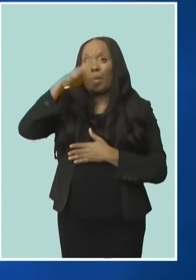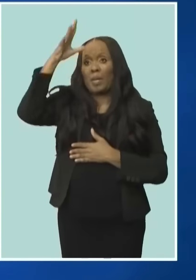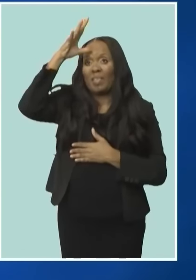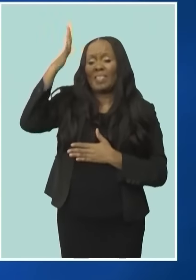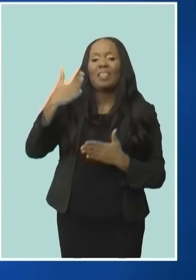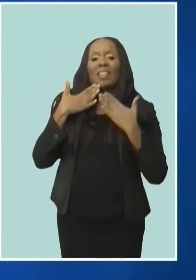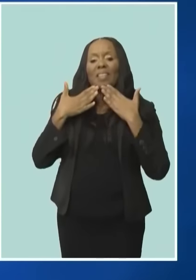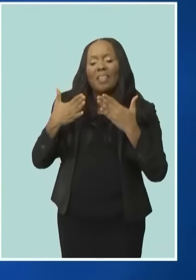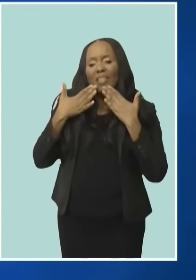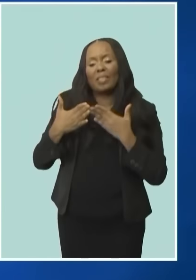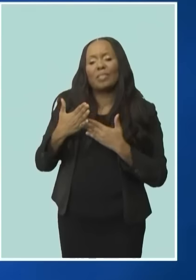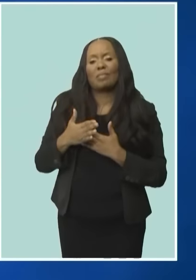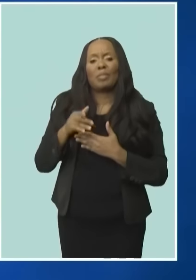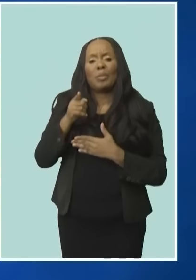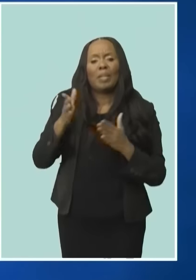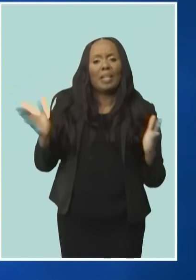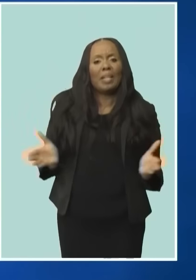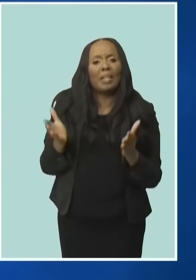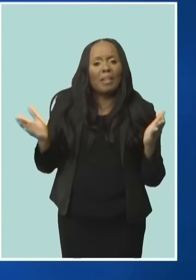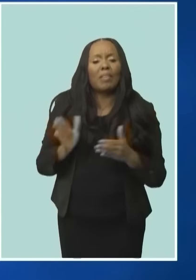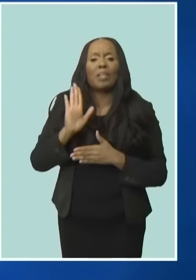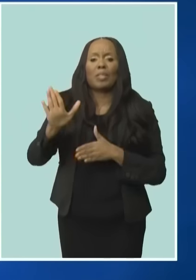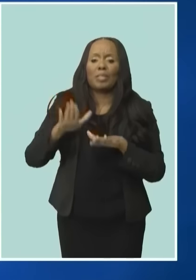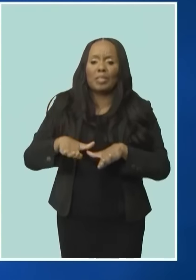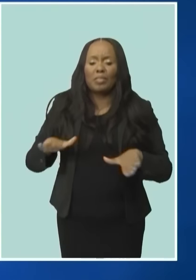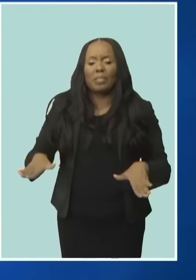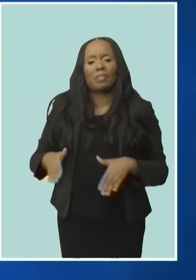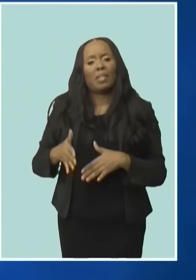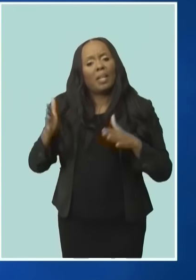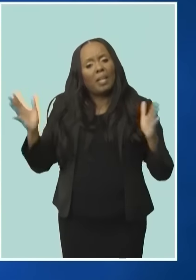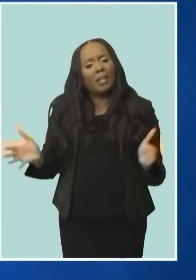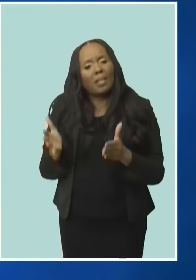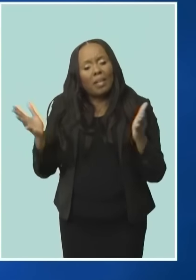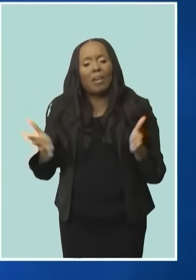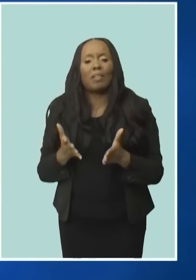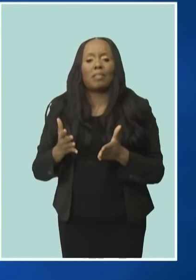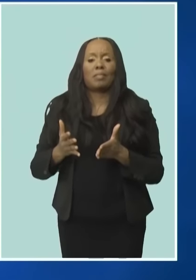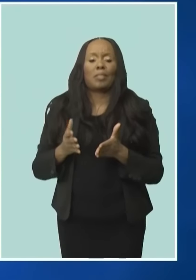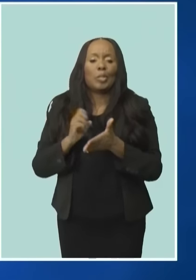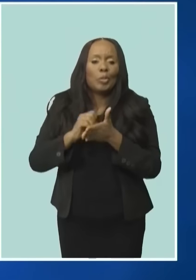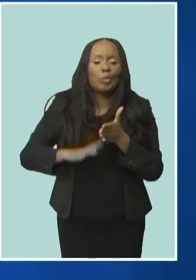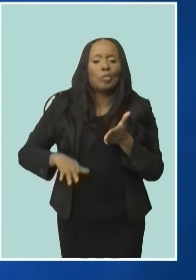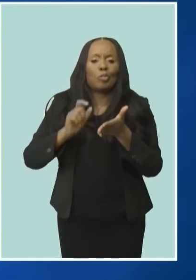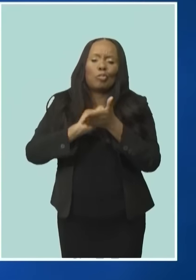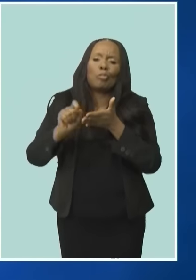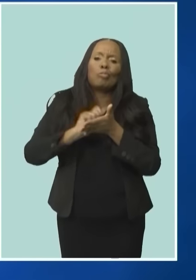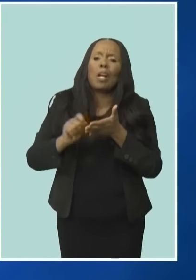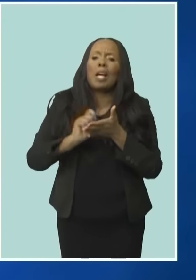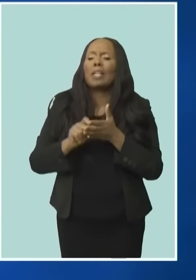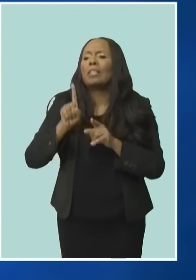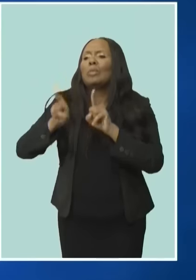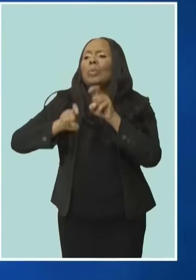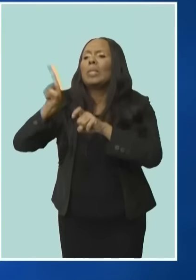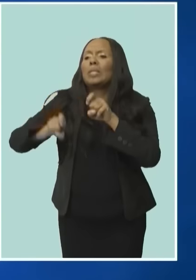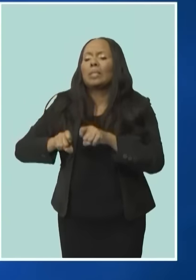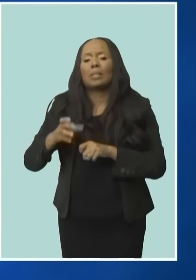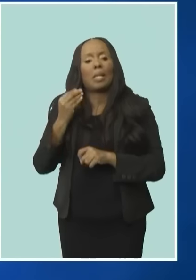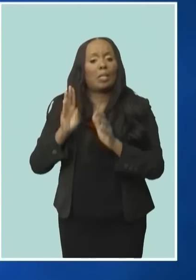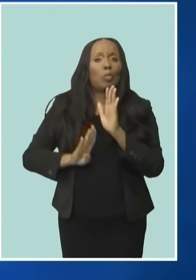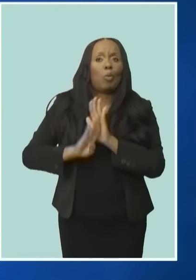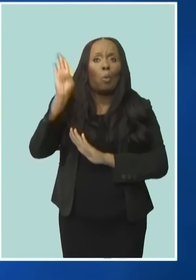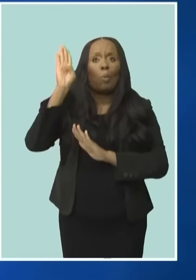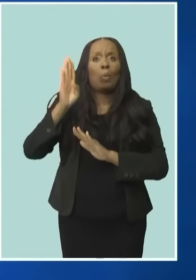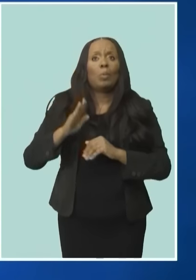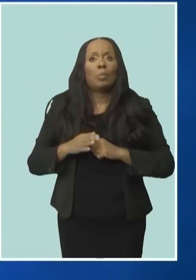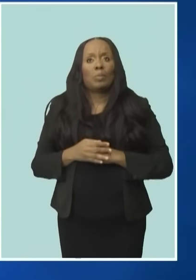for encouraging your children, your students, to write, to question, to grow. Despite the